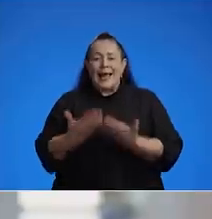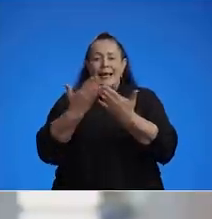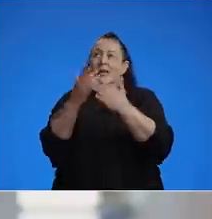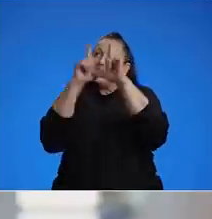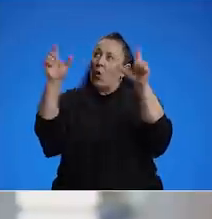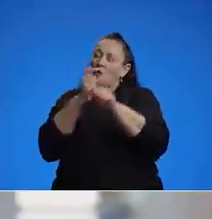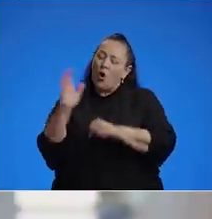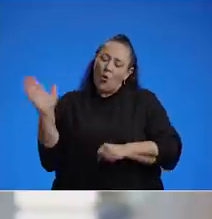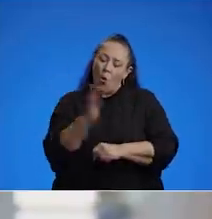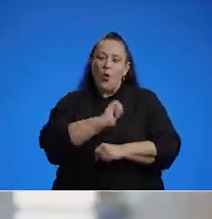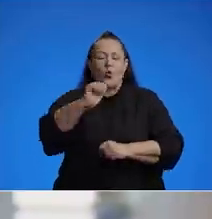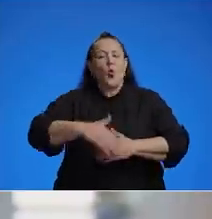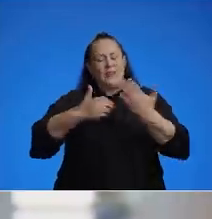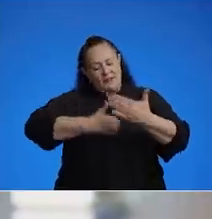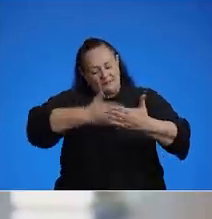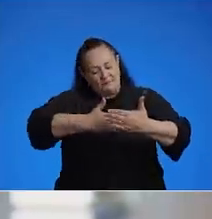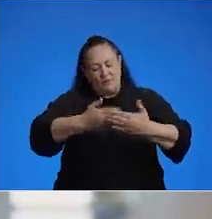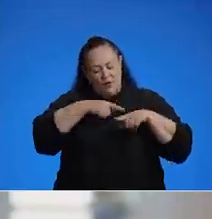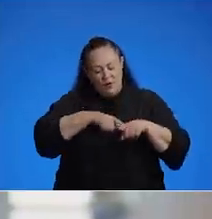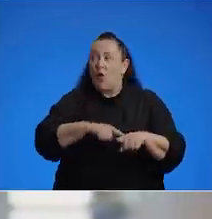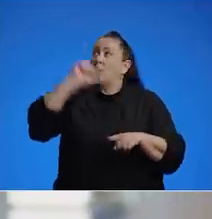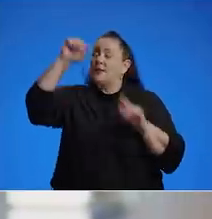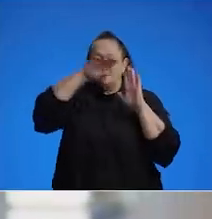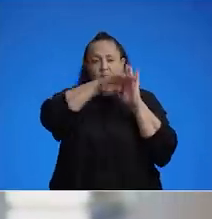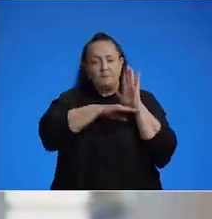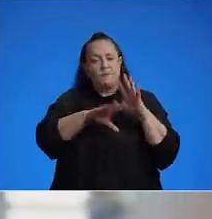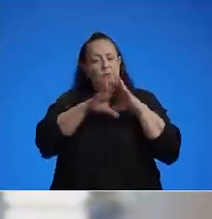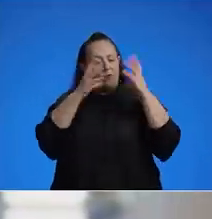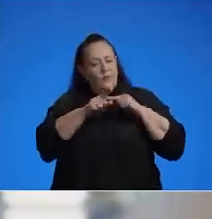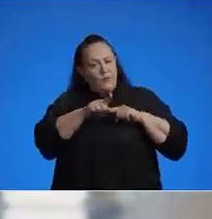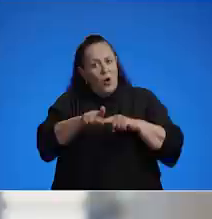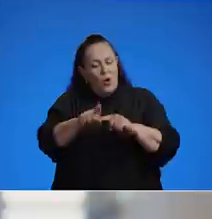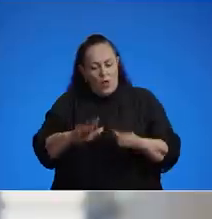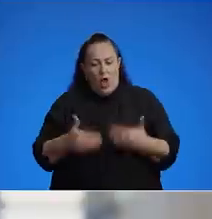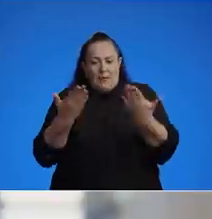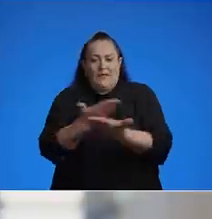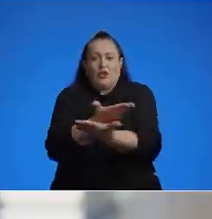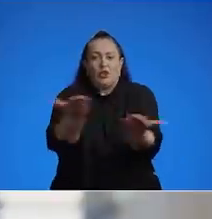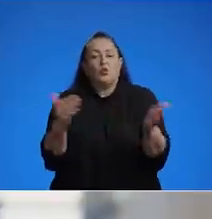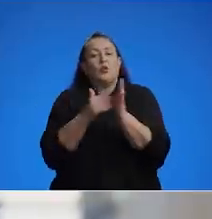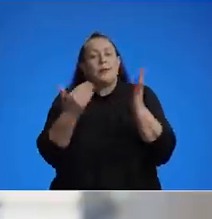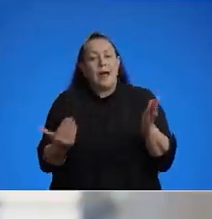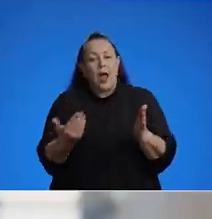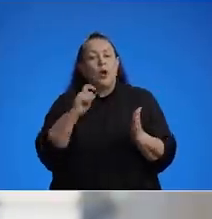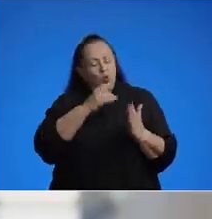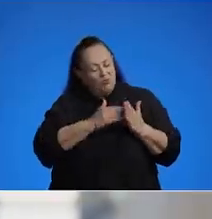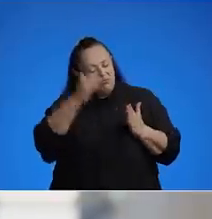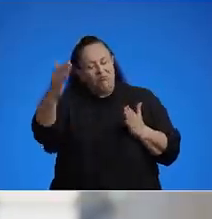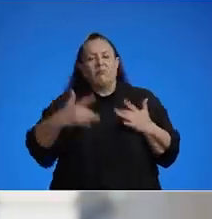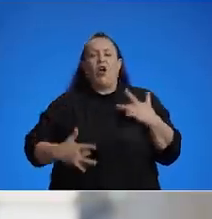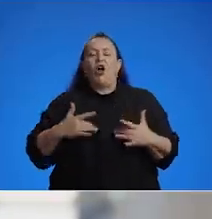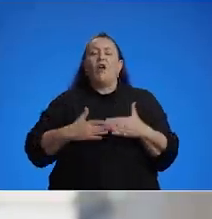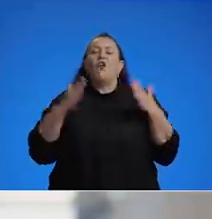all the days of your life, and if you keep all his laws and commandments, which I lay on you, you will have a long